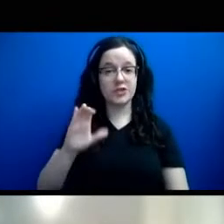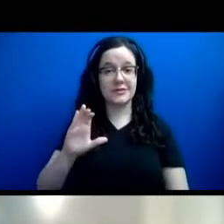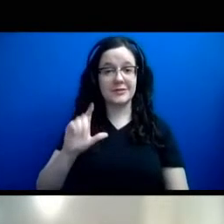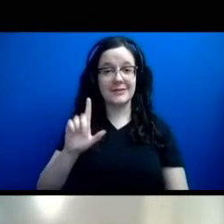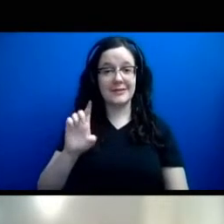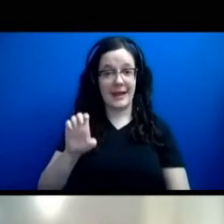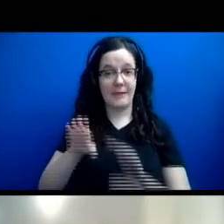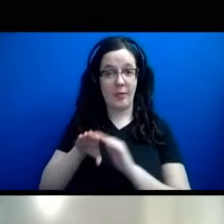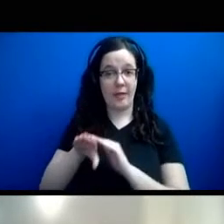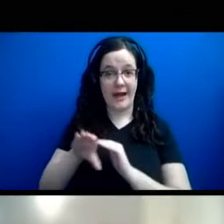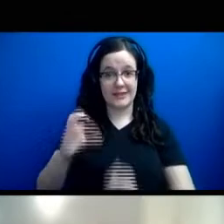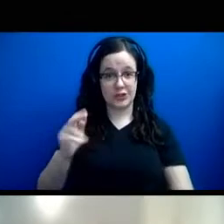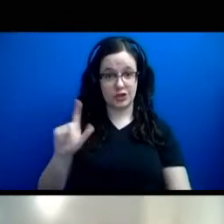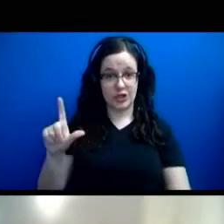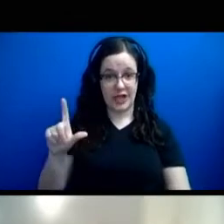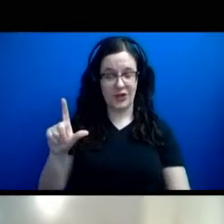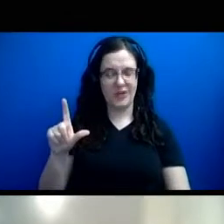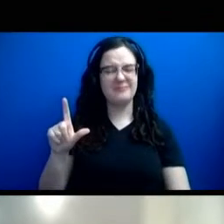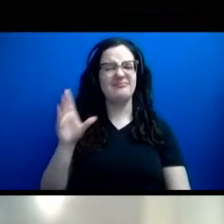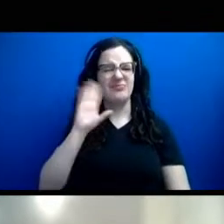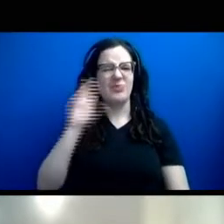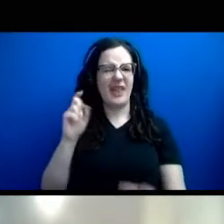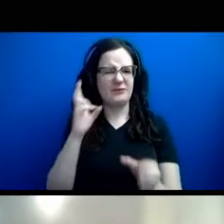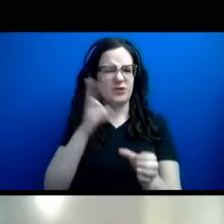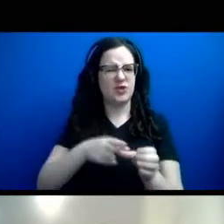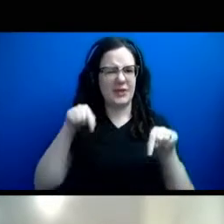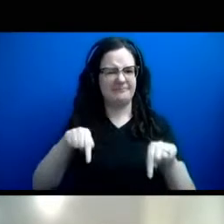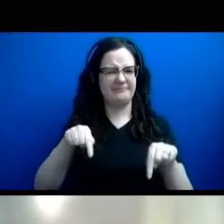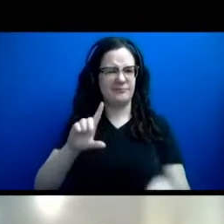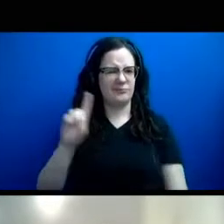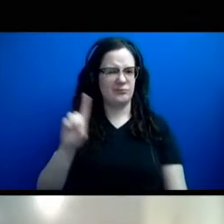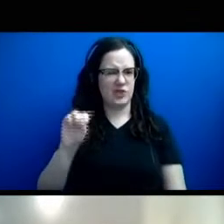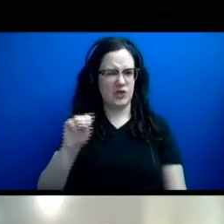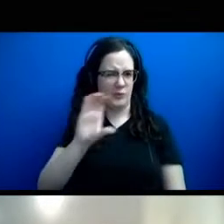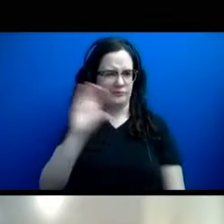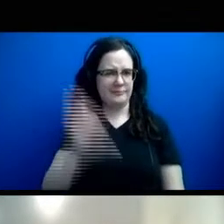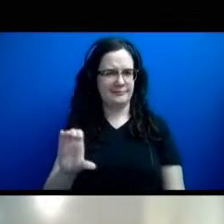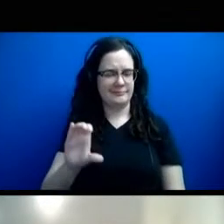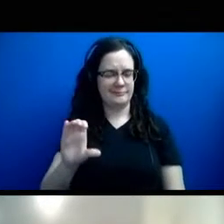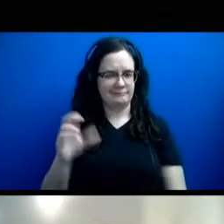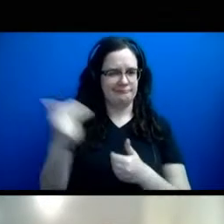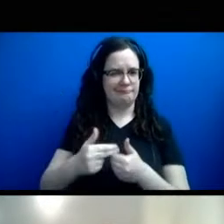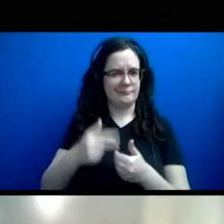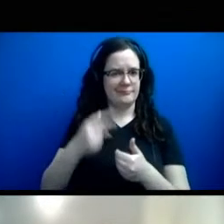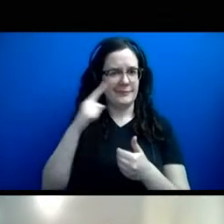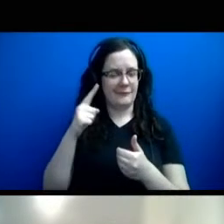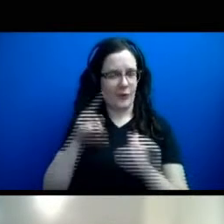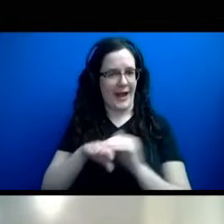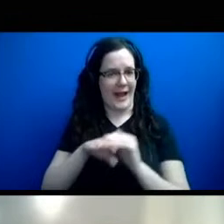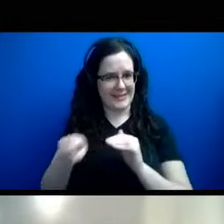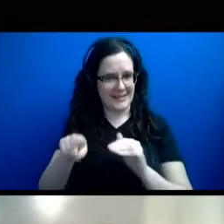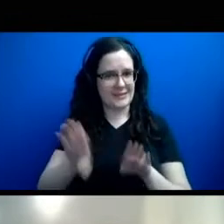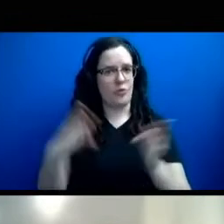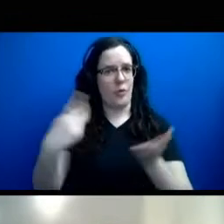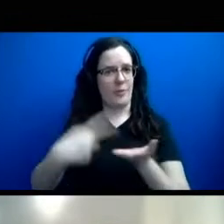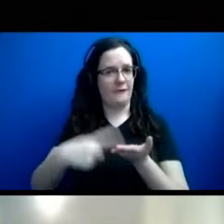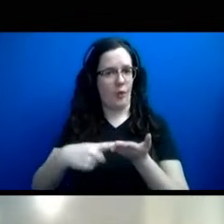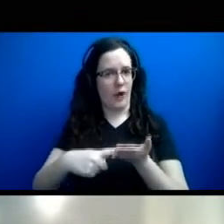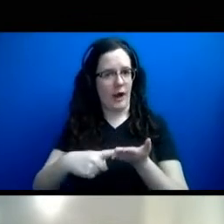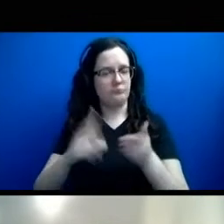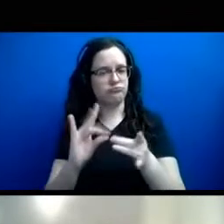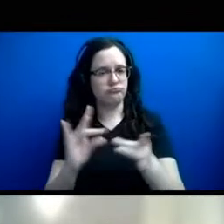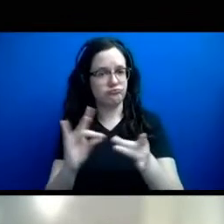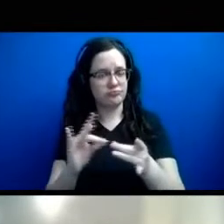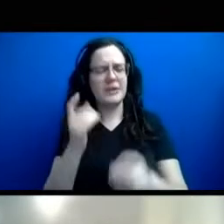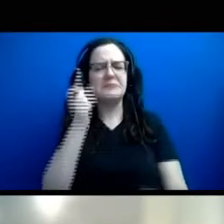channel, you'll have to log into Zoom in order to access the open forum, but there are detailed instructions for